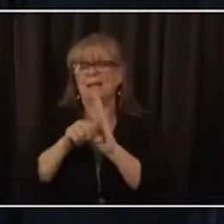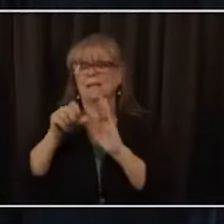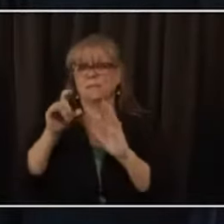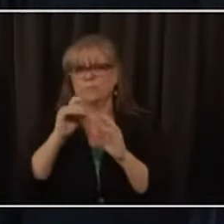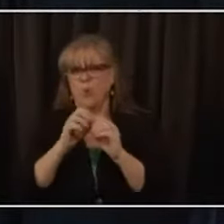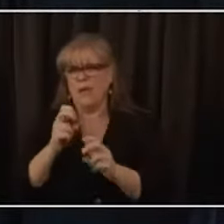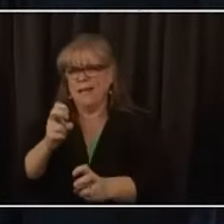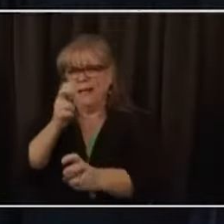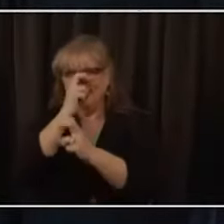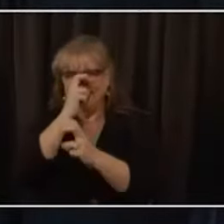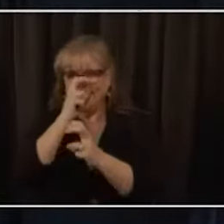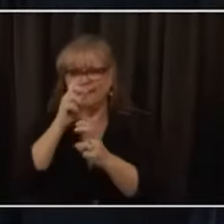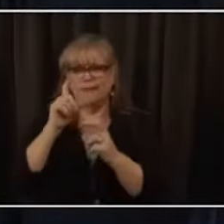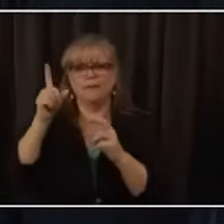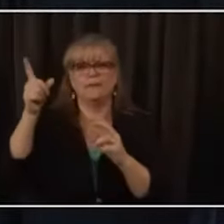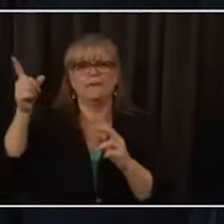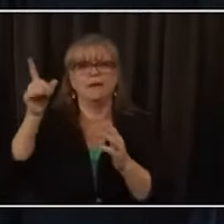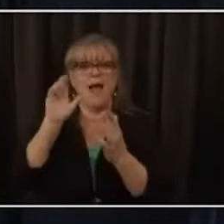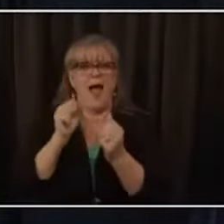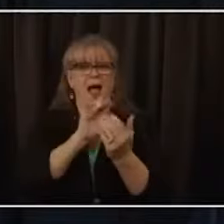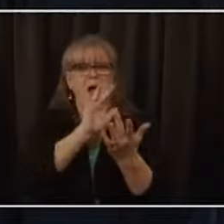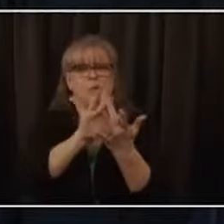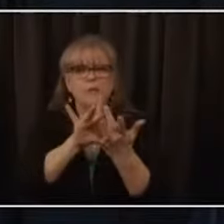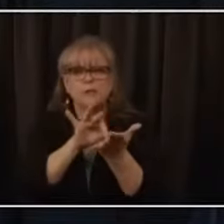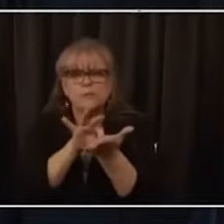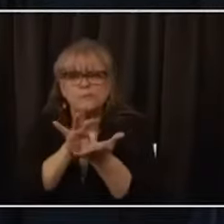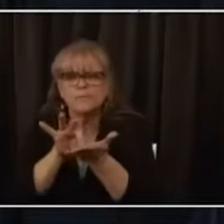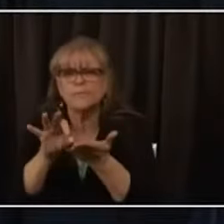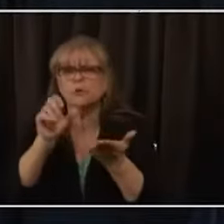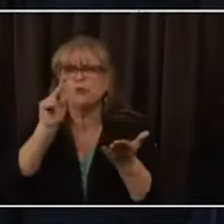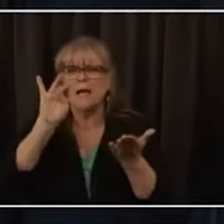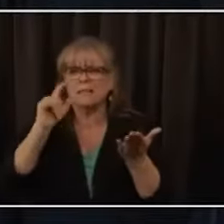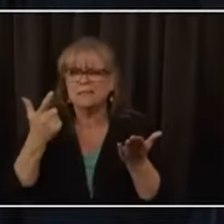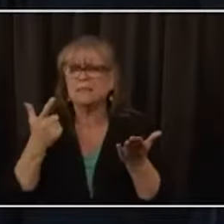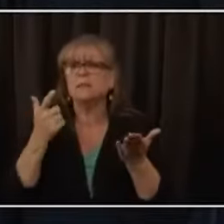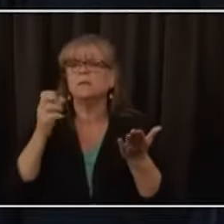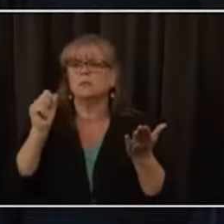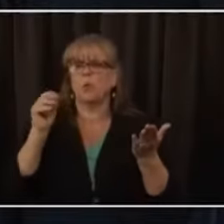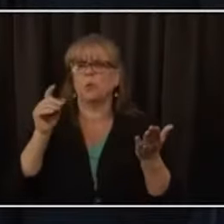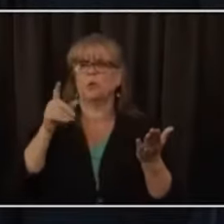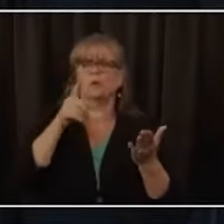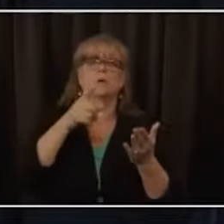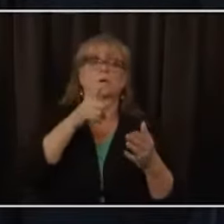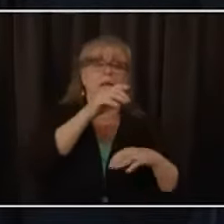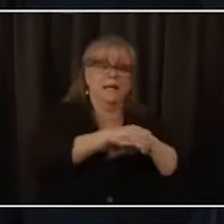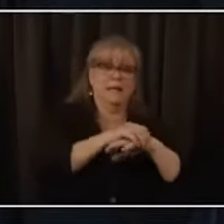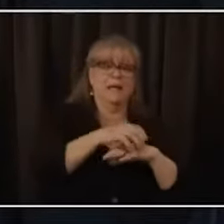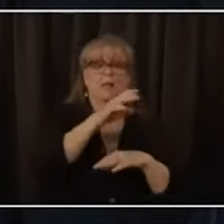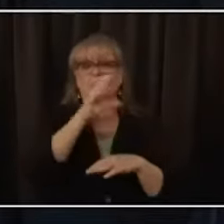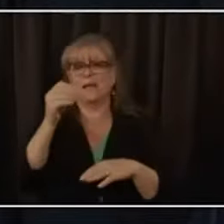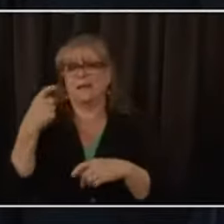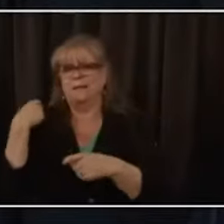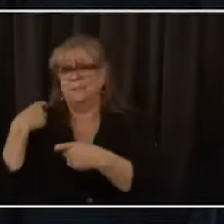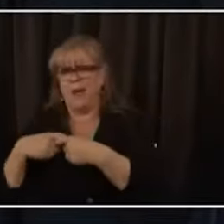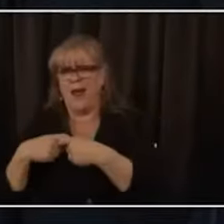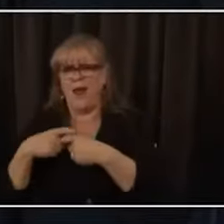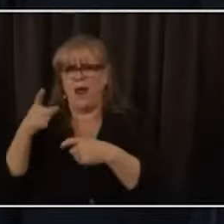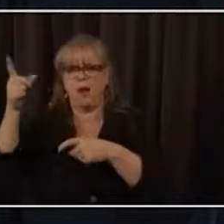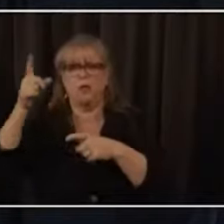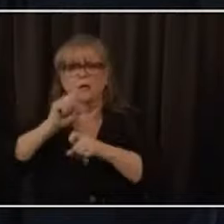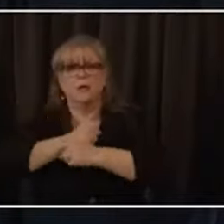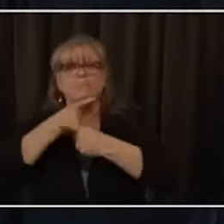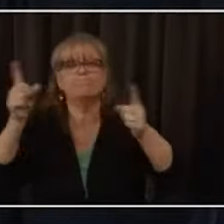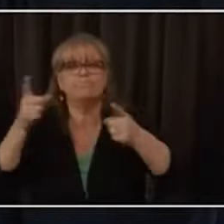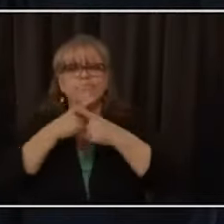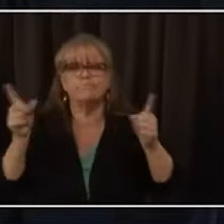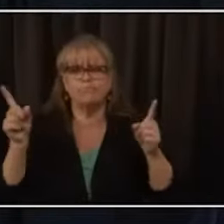and multimedia communications in English and Spanish to inform the public of the ongoing risks that exist and the steps that people need to take